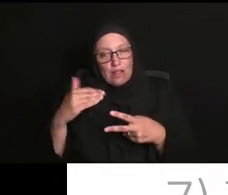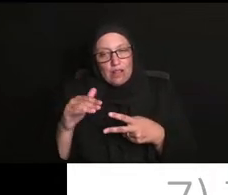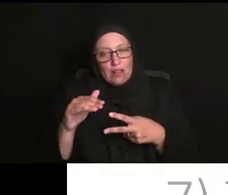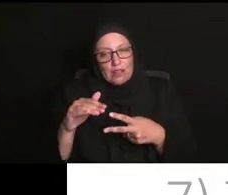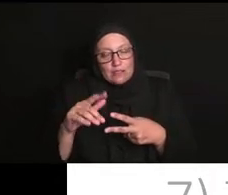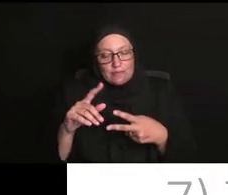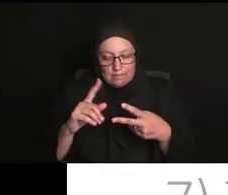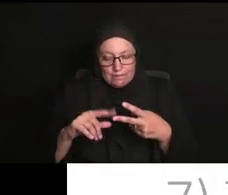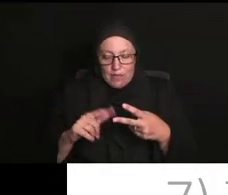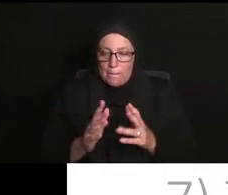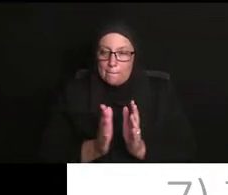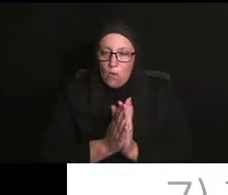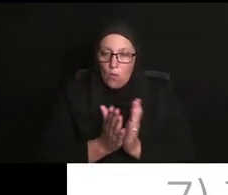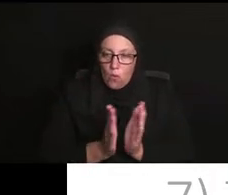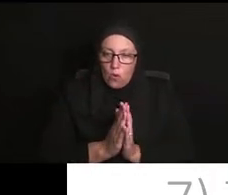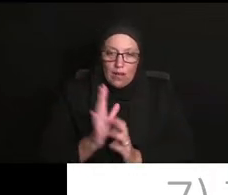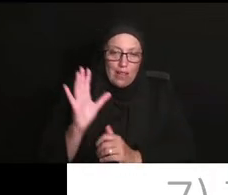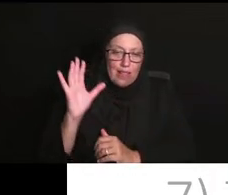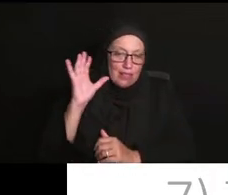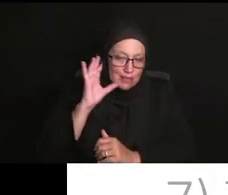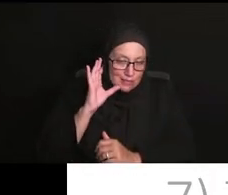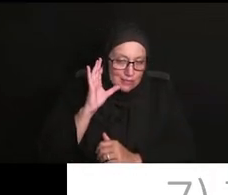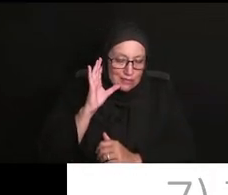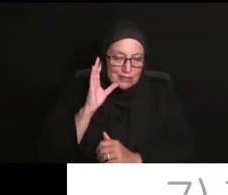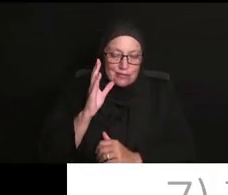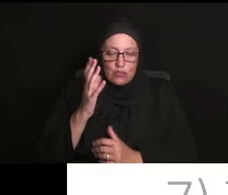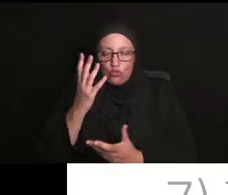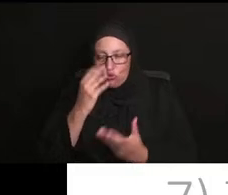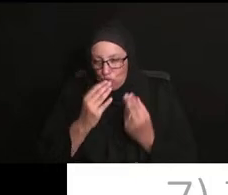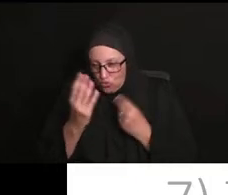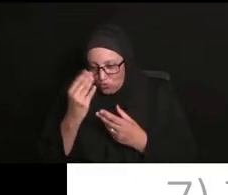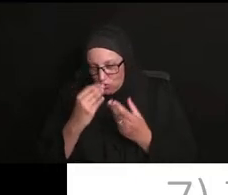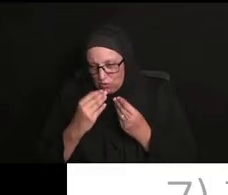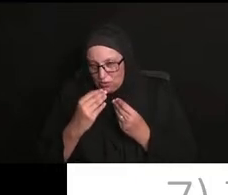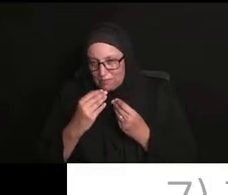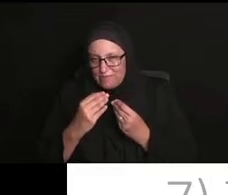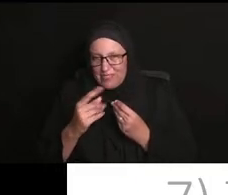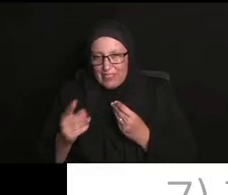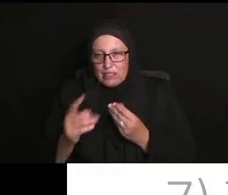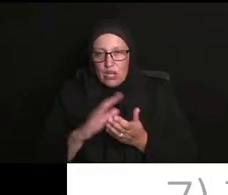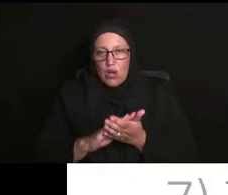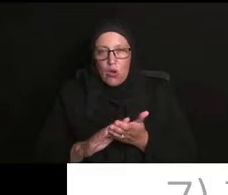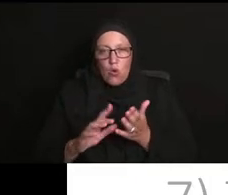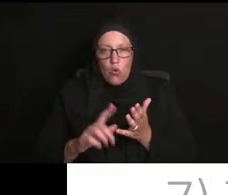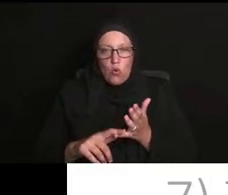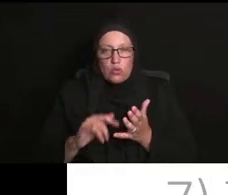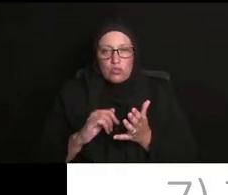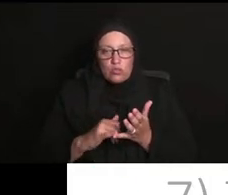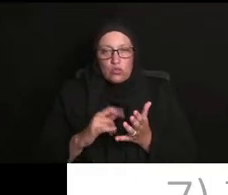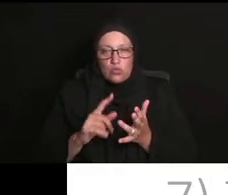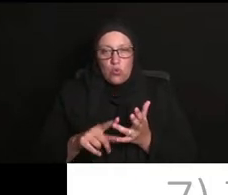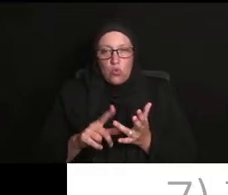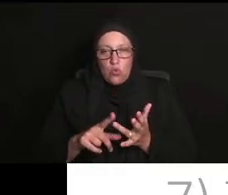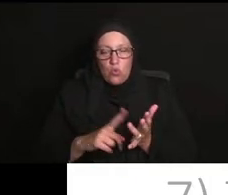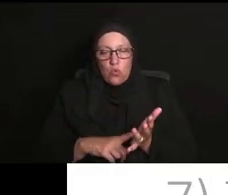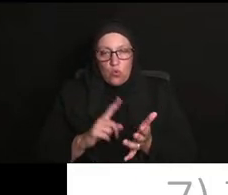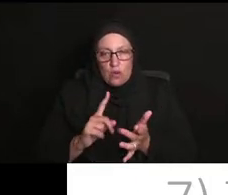the books and listening to certain lectures, and that's what we call husuli knowledge, which we derive